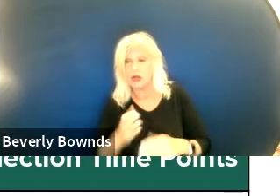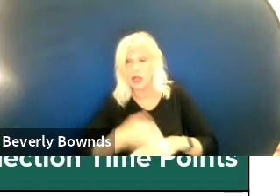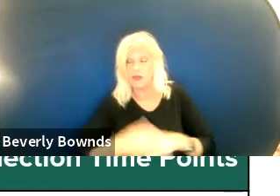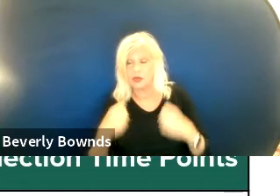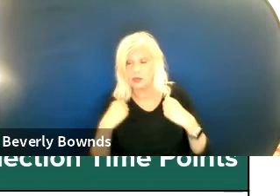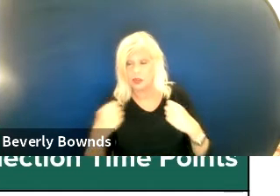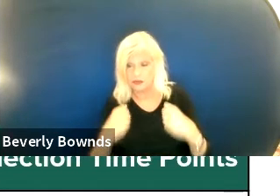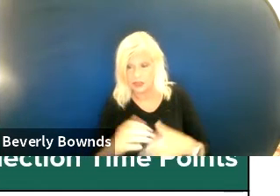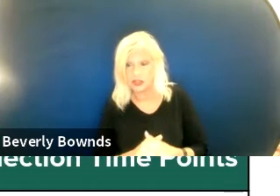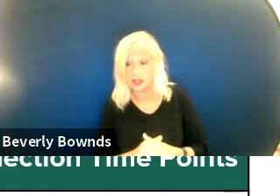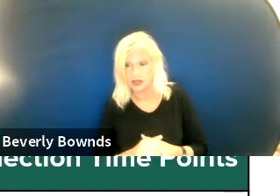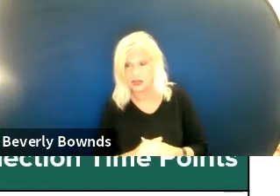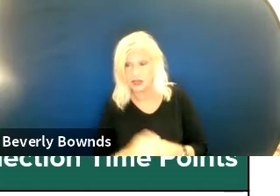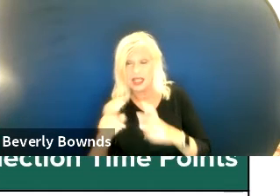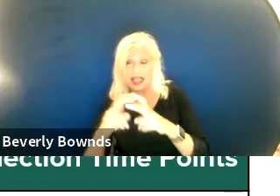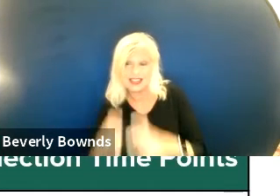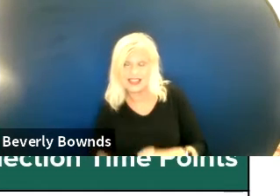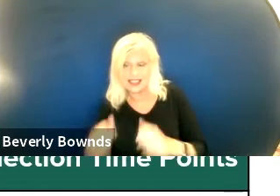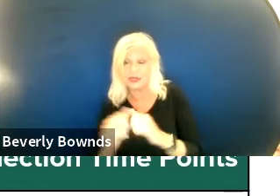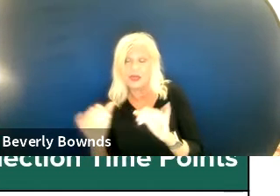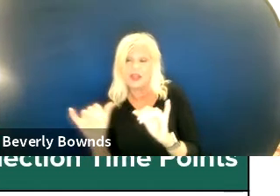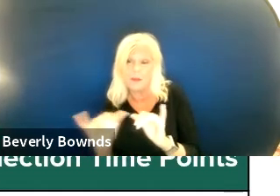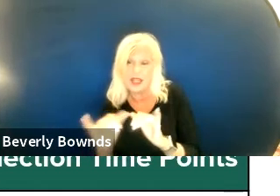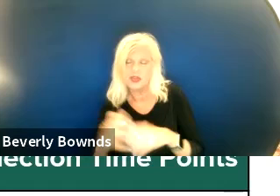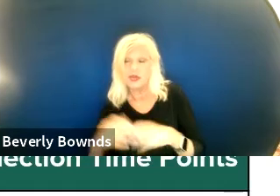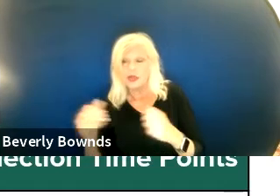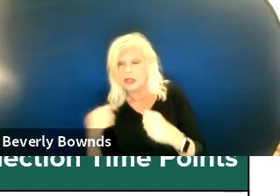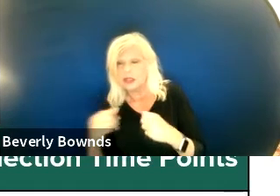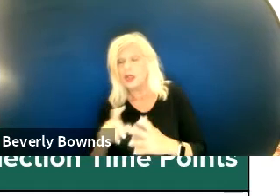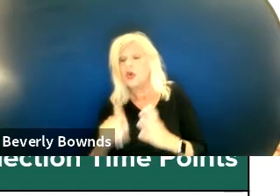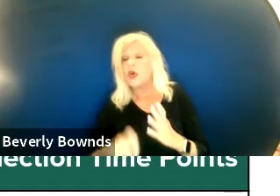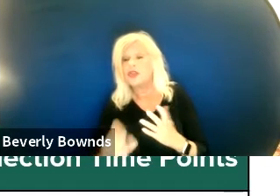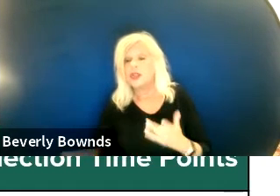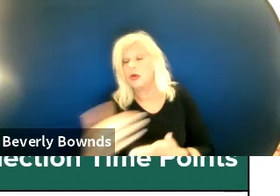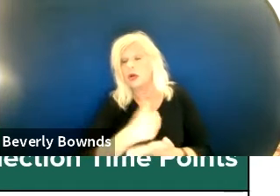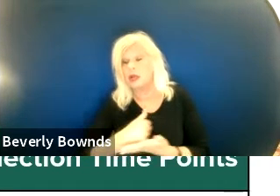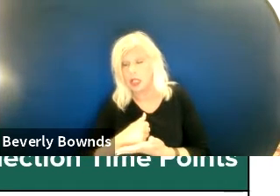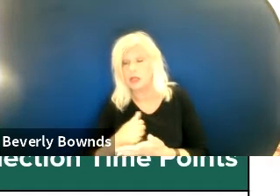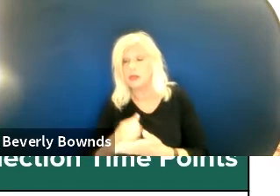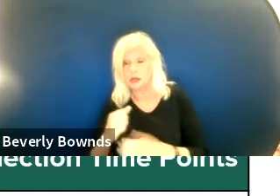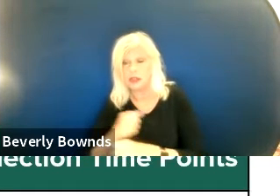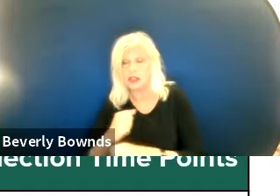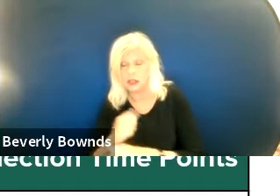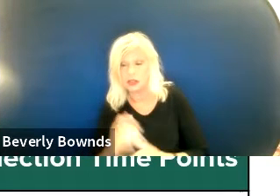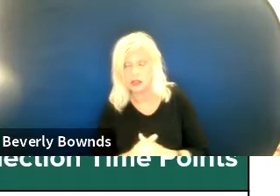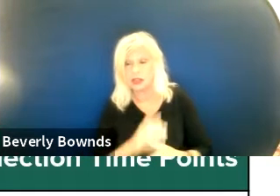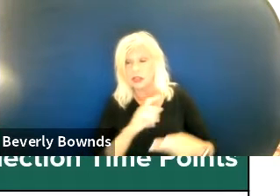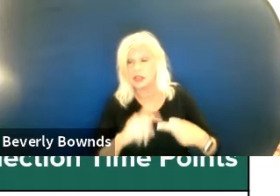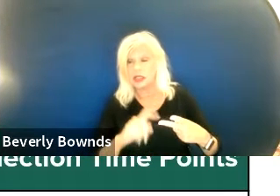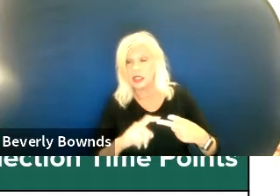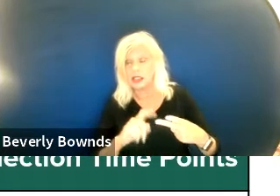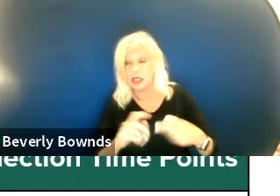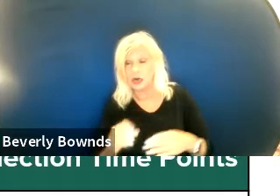which is assessed with leisure time physical activity questionnaire for people with spinal cord injury. The secondary outcomes